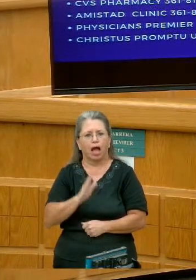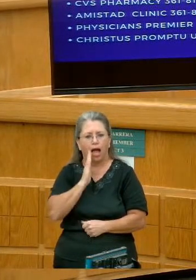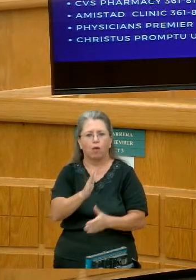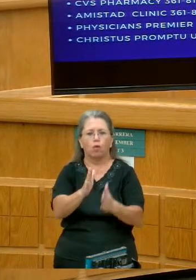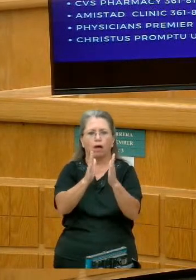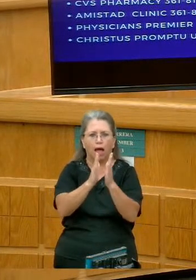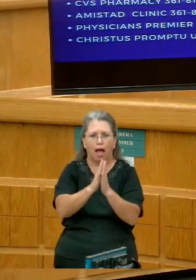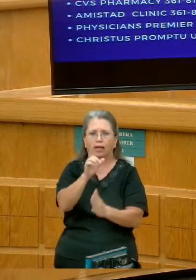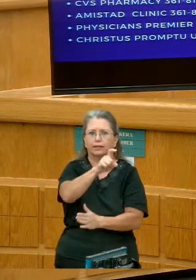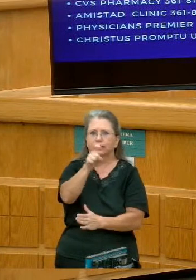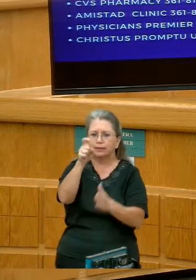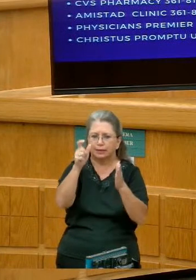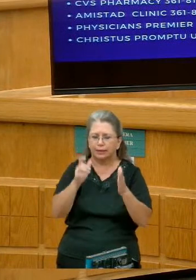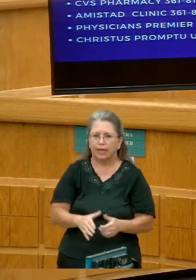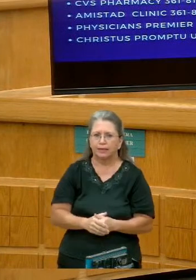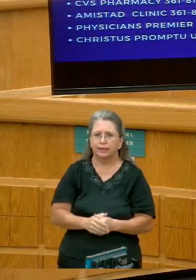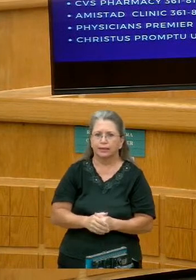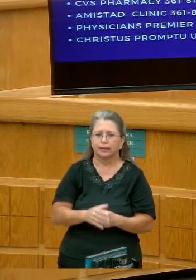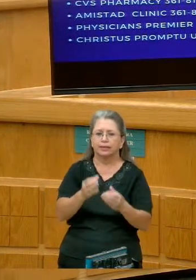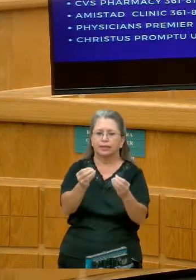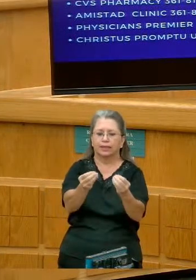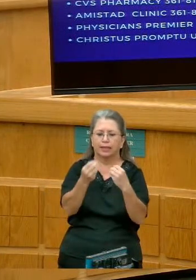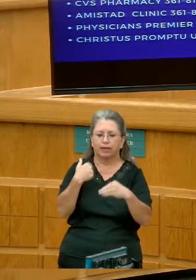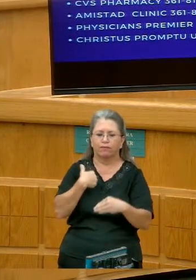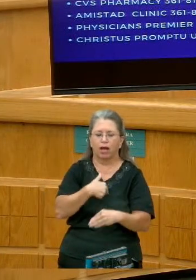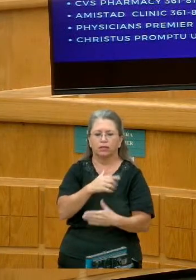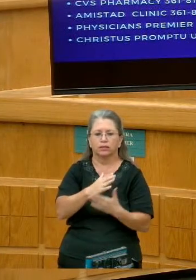Texans to give us some coastal distance.